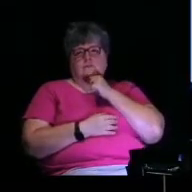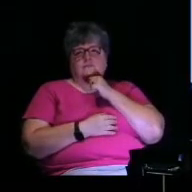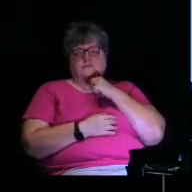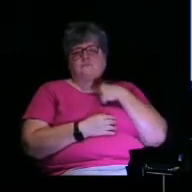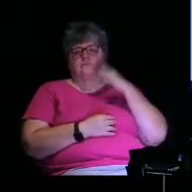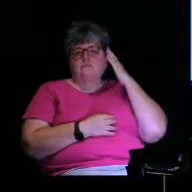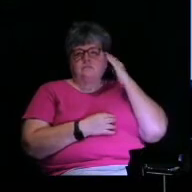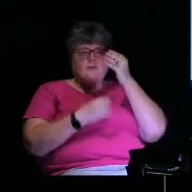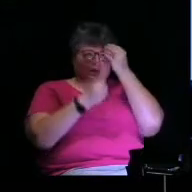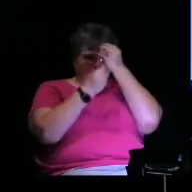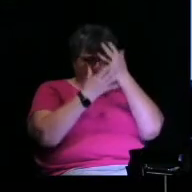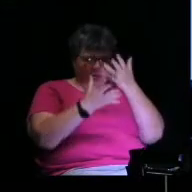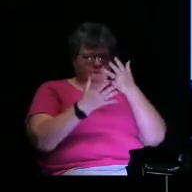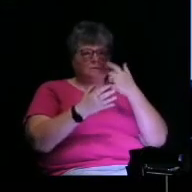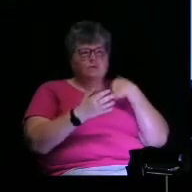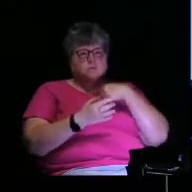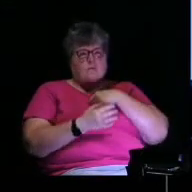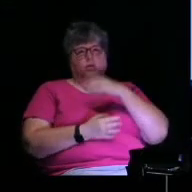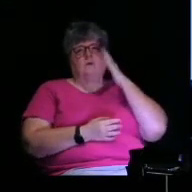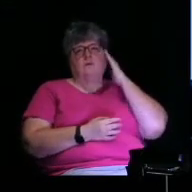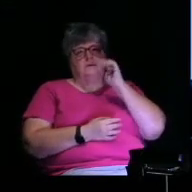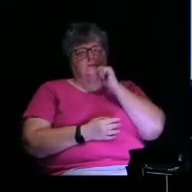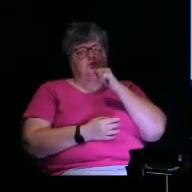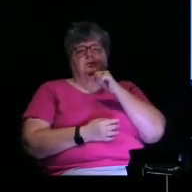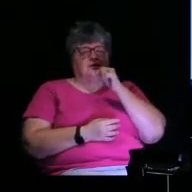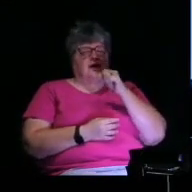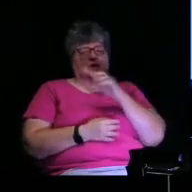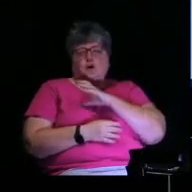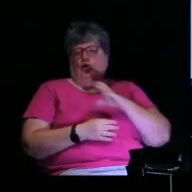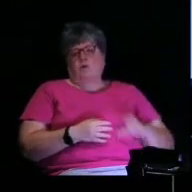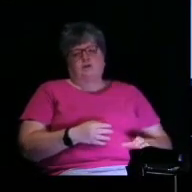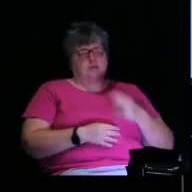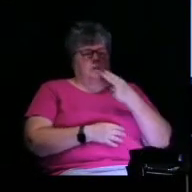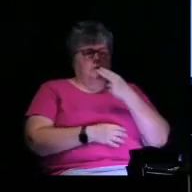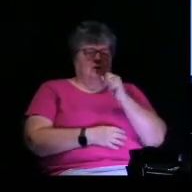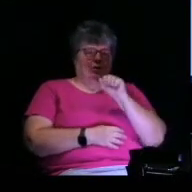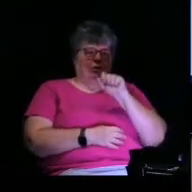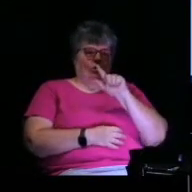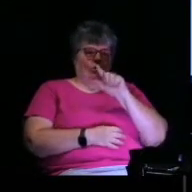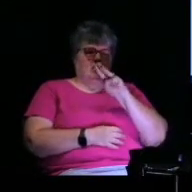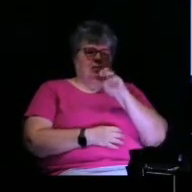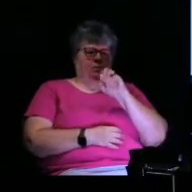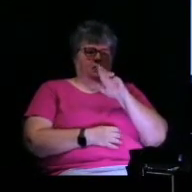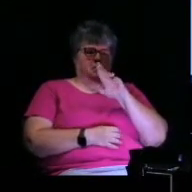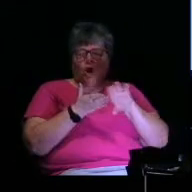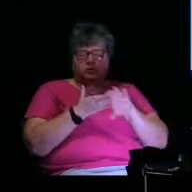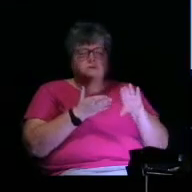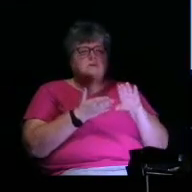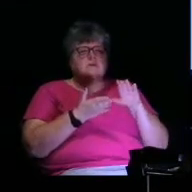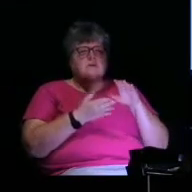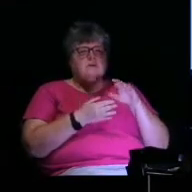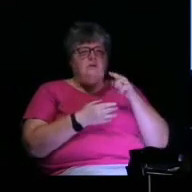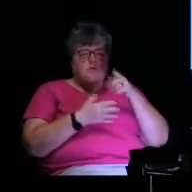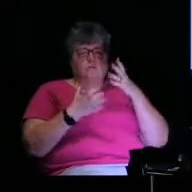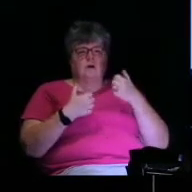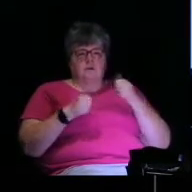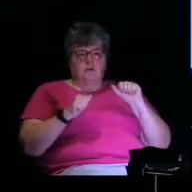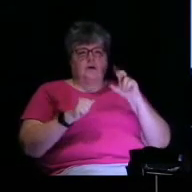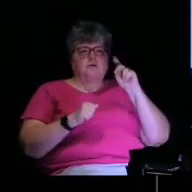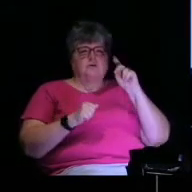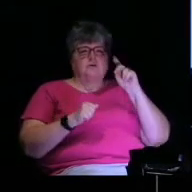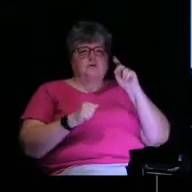isn't a Christian Hallmark greeting card. This is real. Like, if you give your life to Jesus Christ, you're going to suffer. If you try to do good, you're going to suffer.